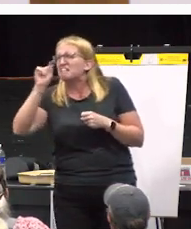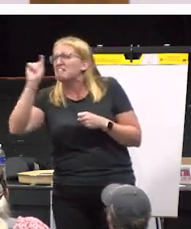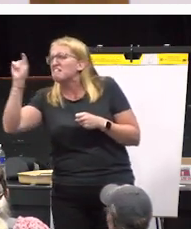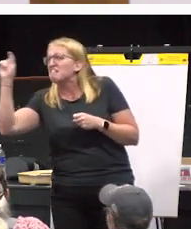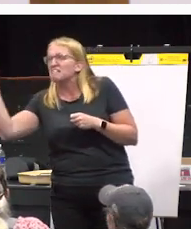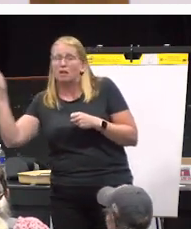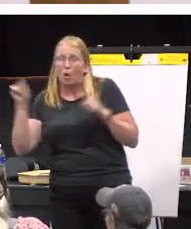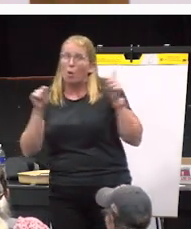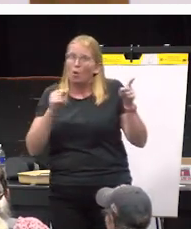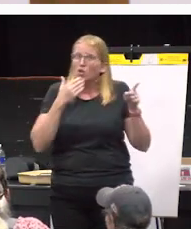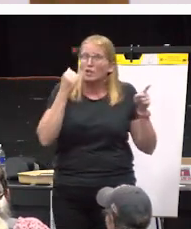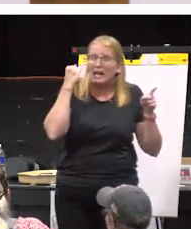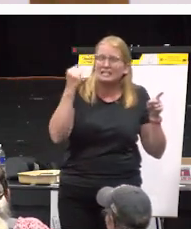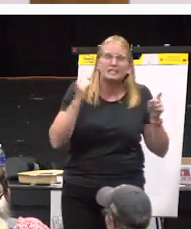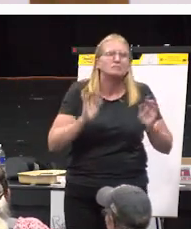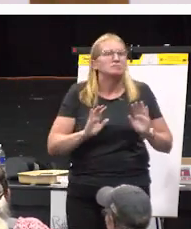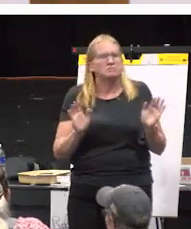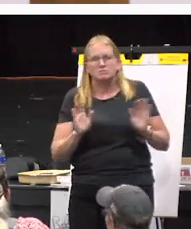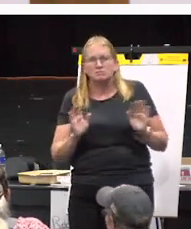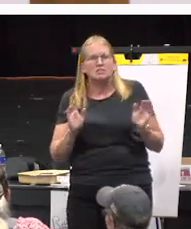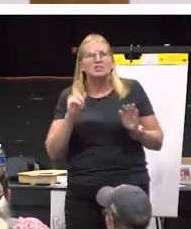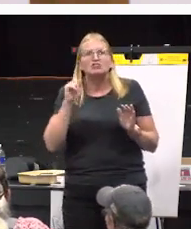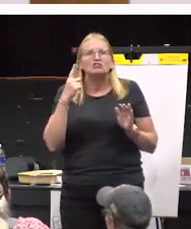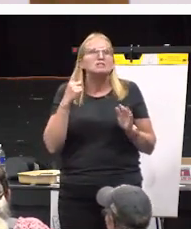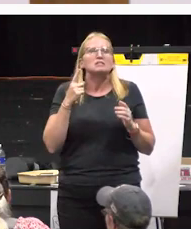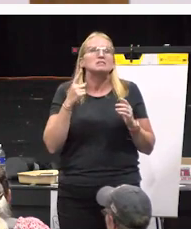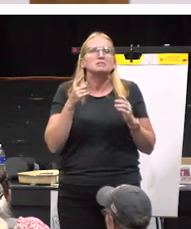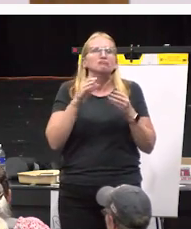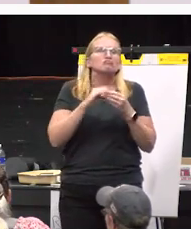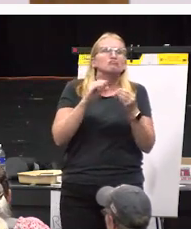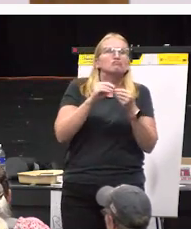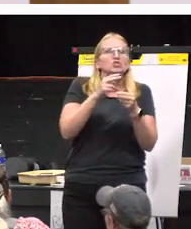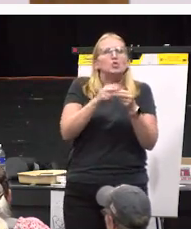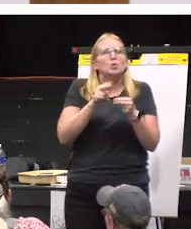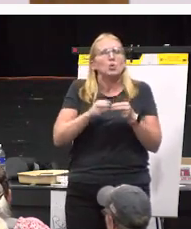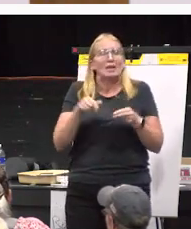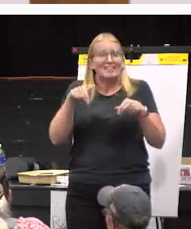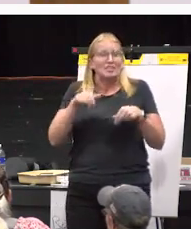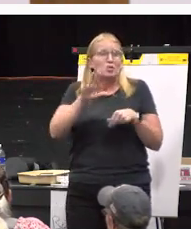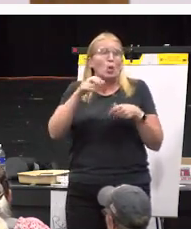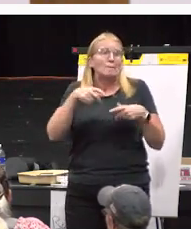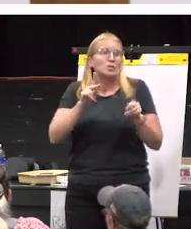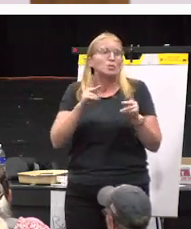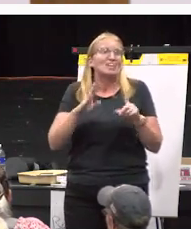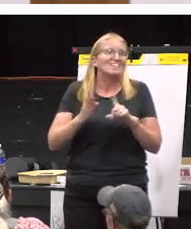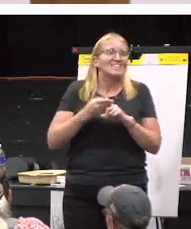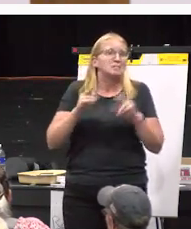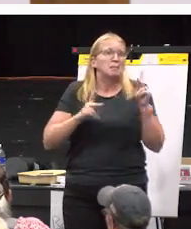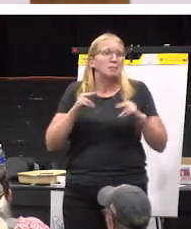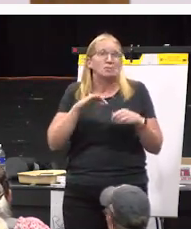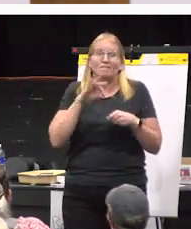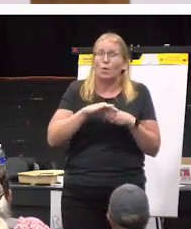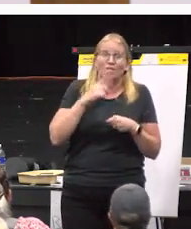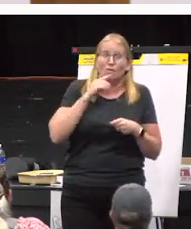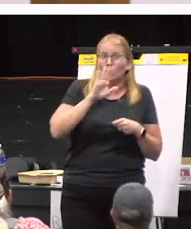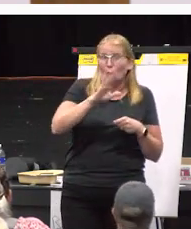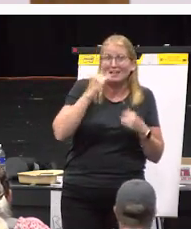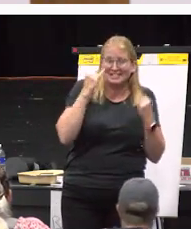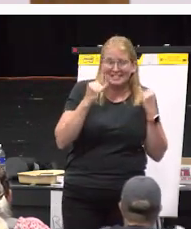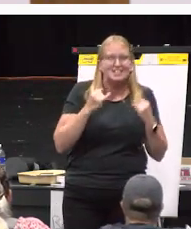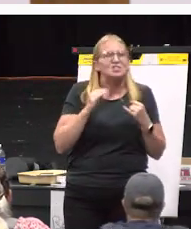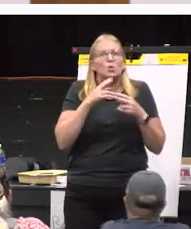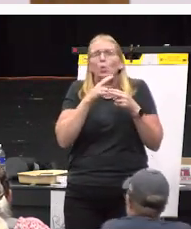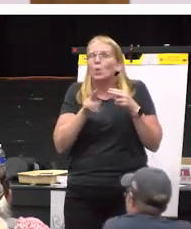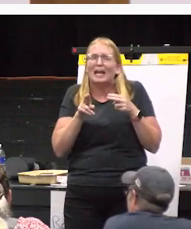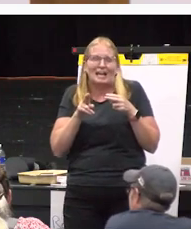you're for. And this is your opportunity to convince other people to vote for it, okay? So be very quick, but be on point for